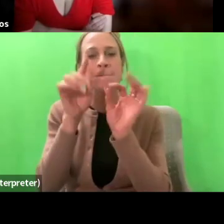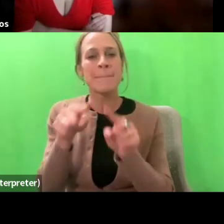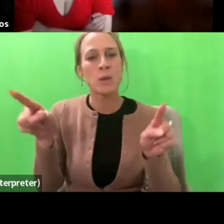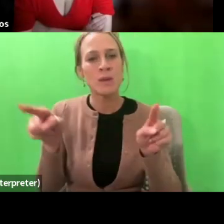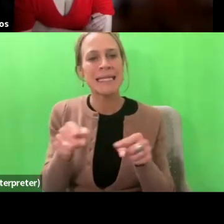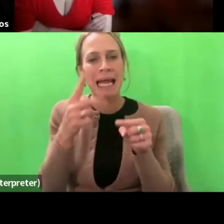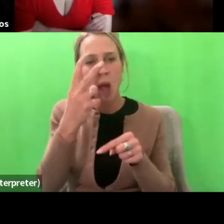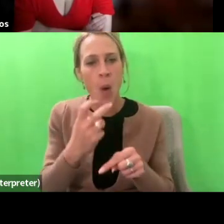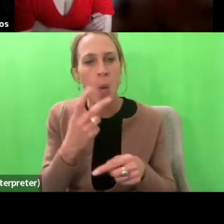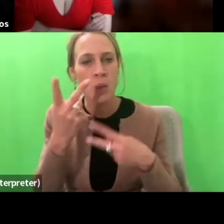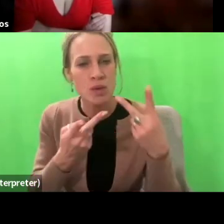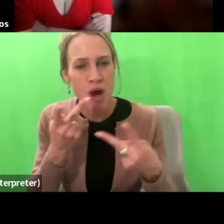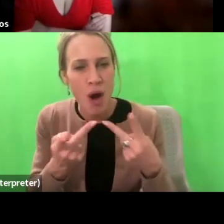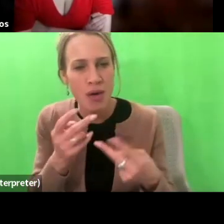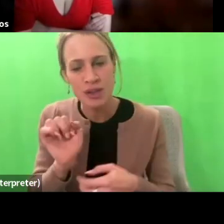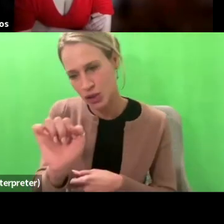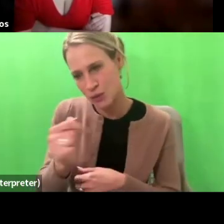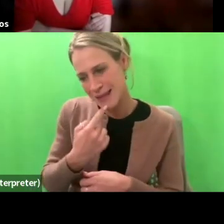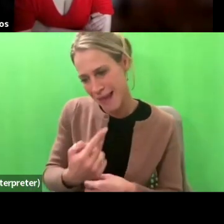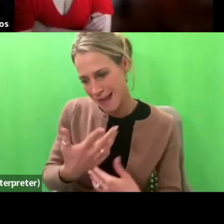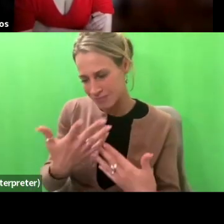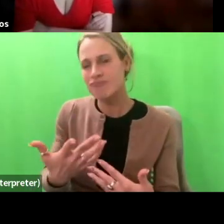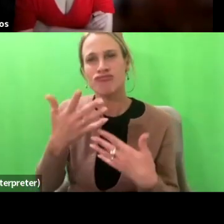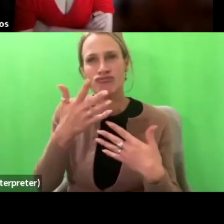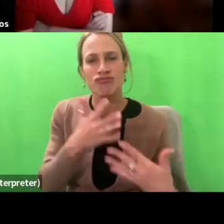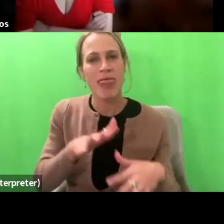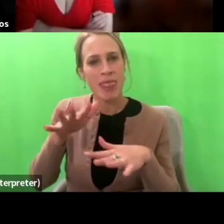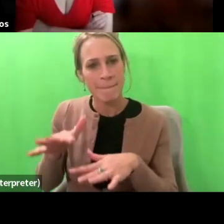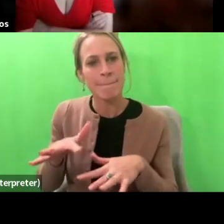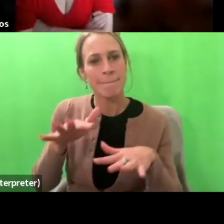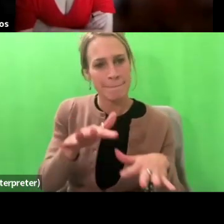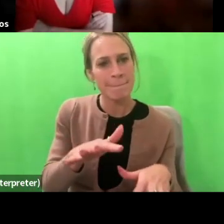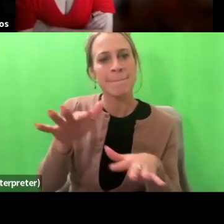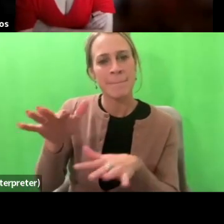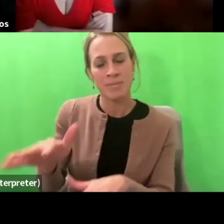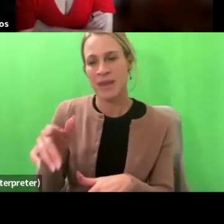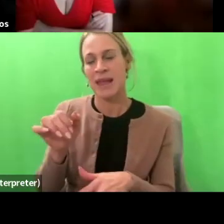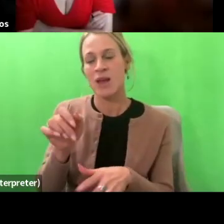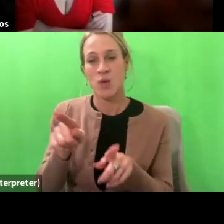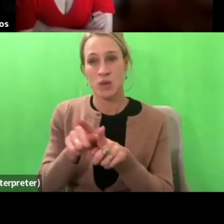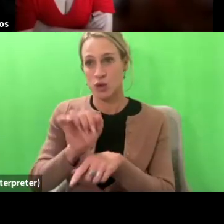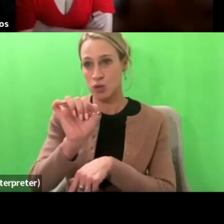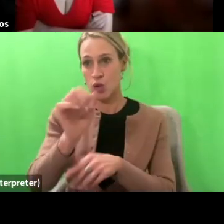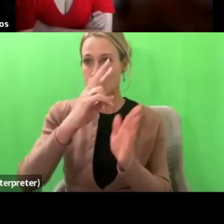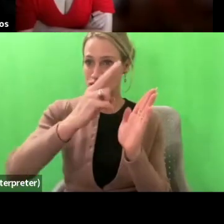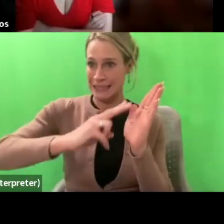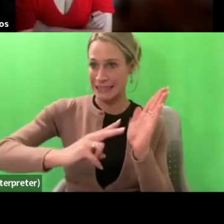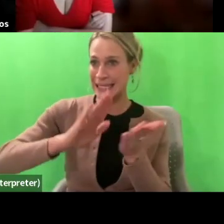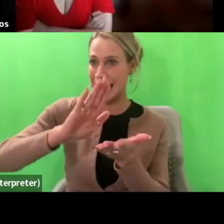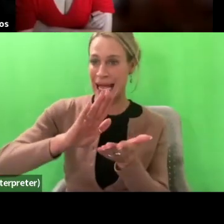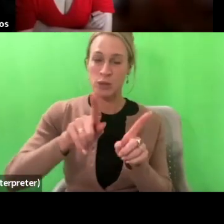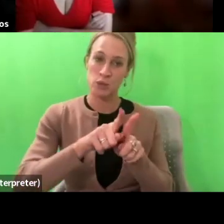songs and all the rhythms that you're mentioning are very much present in the reading that you did and also in the translations from Maria. Yeah.